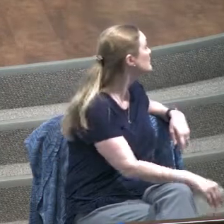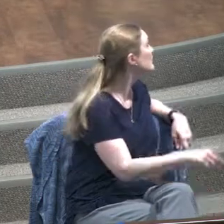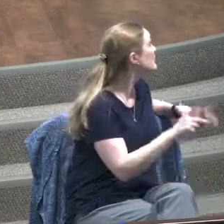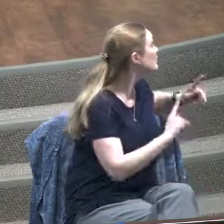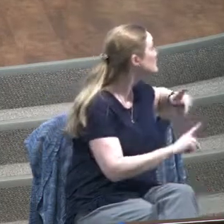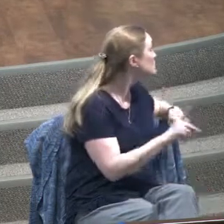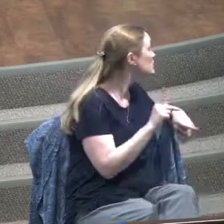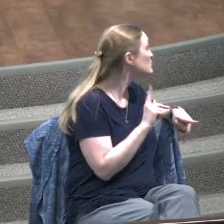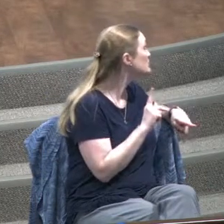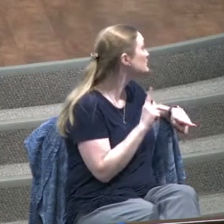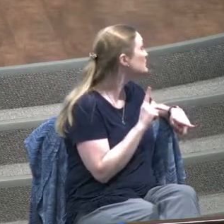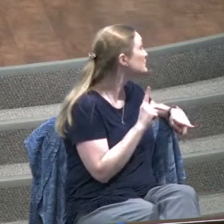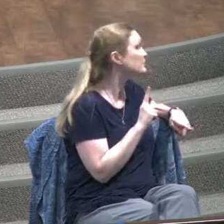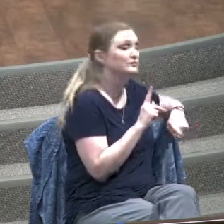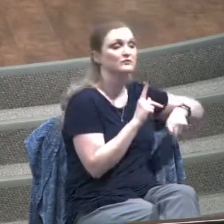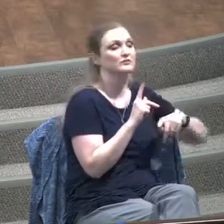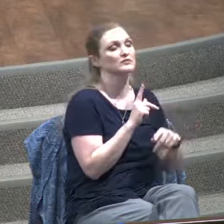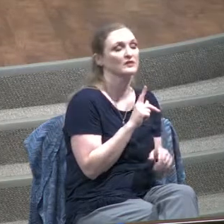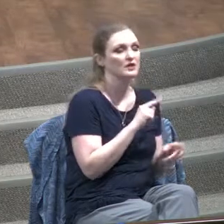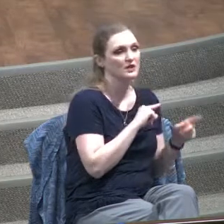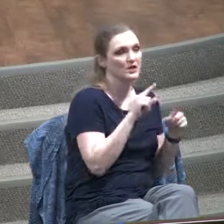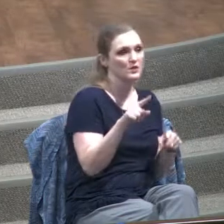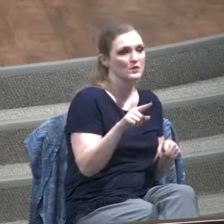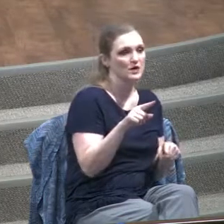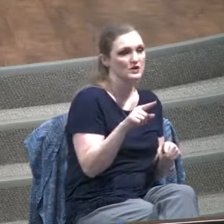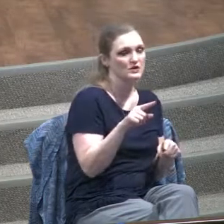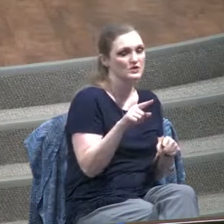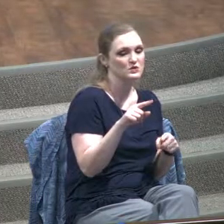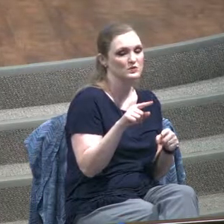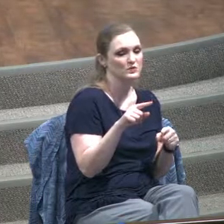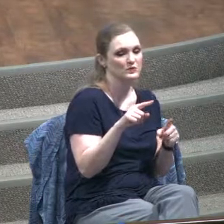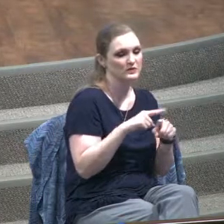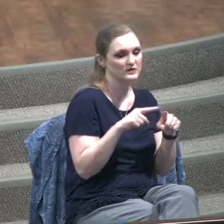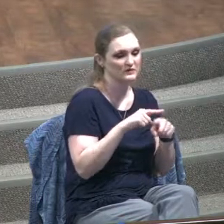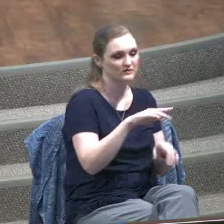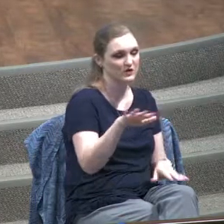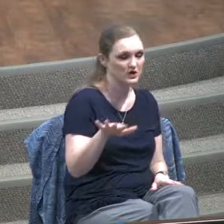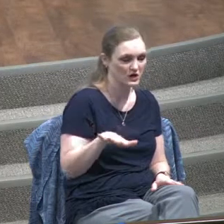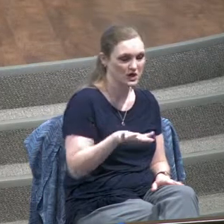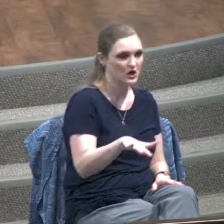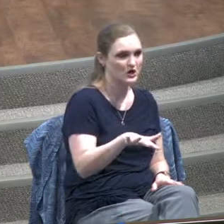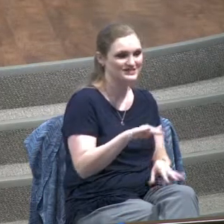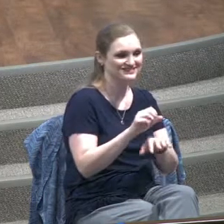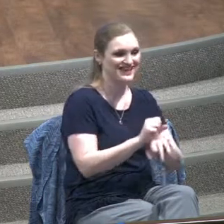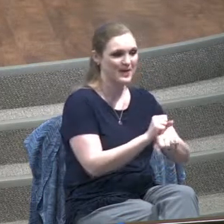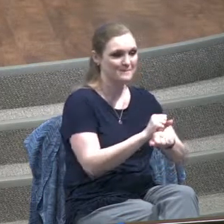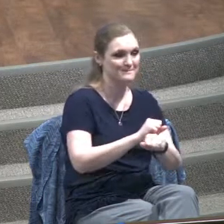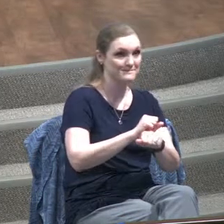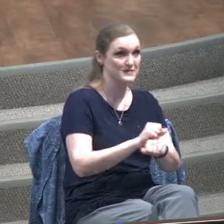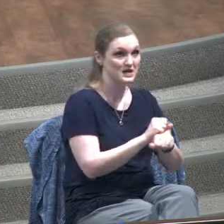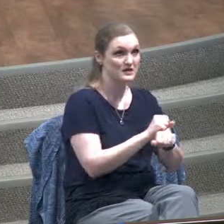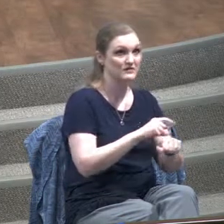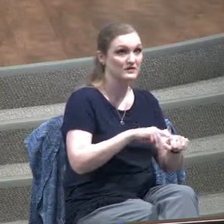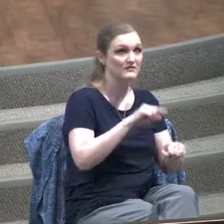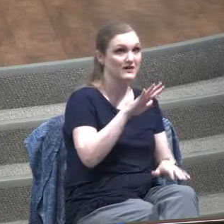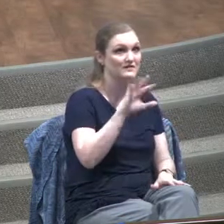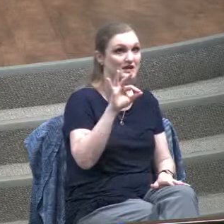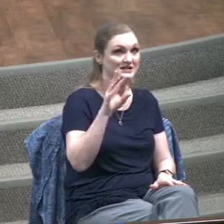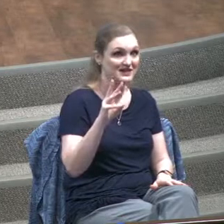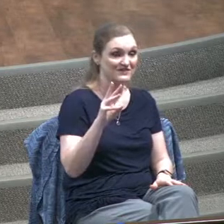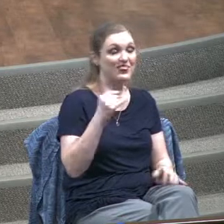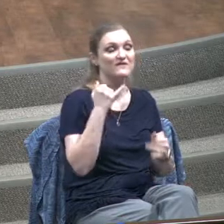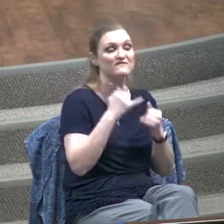Israelites to Babylon, to Persia in 597. And then